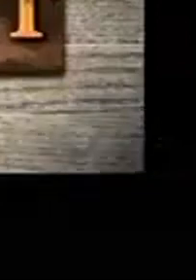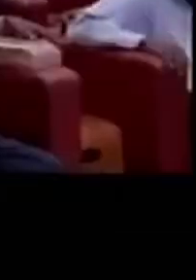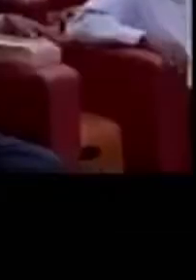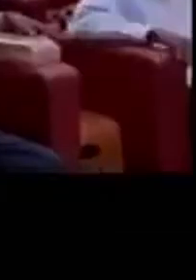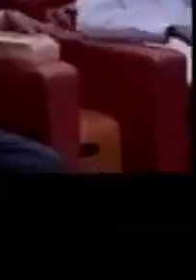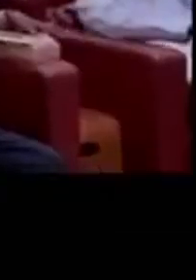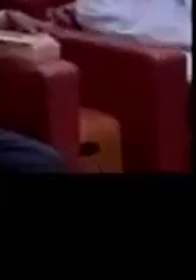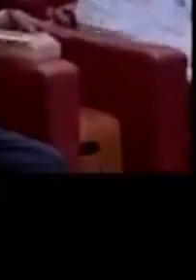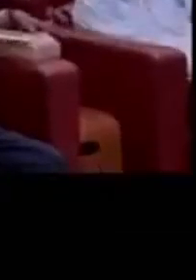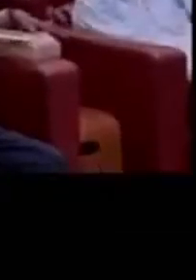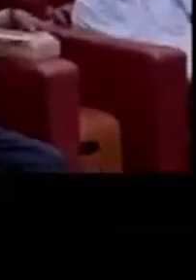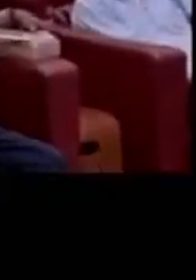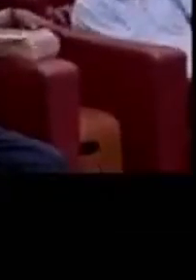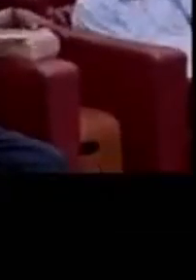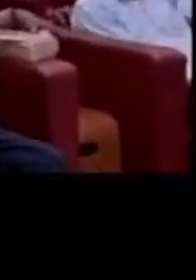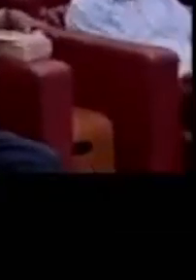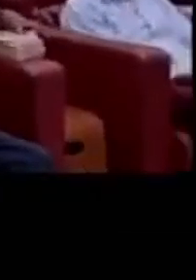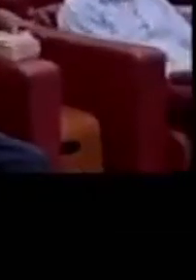a trust.